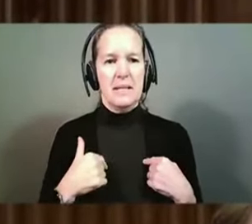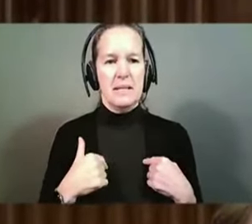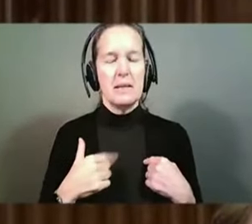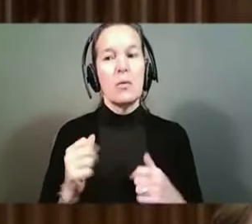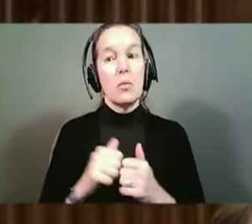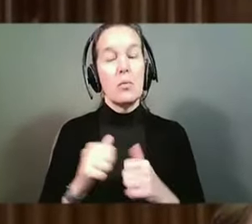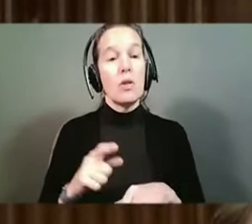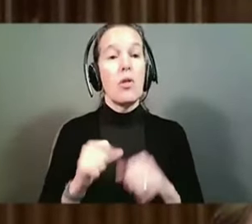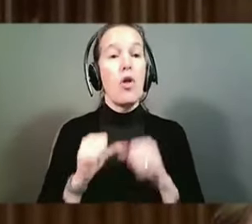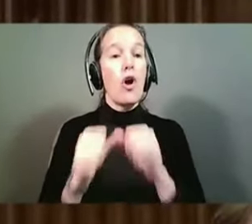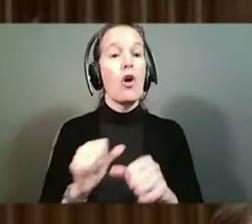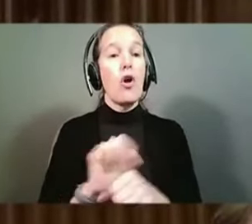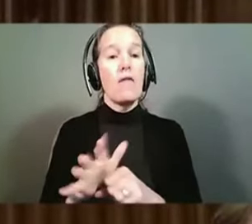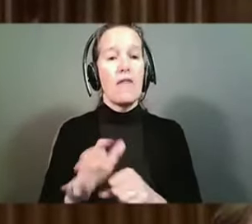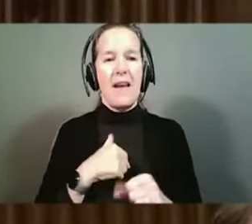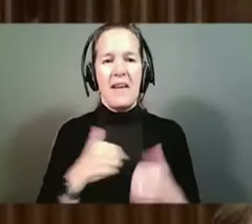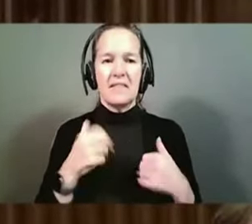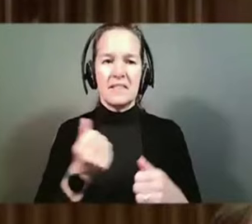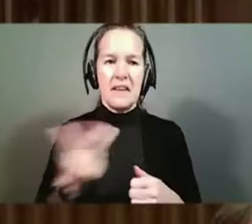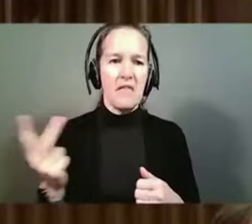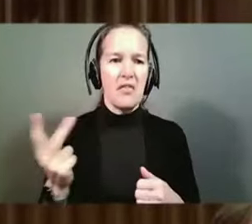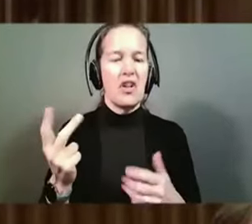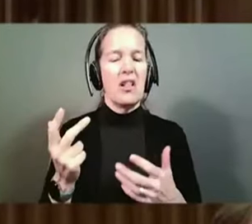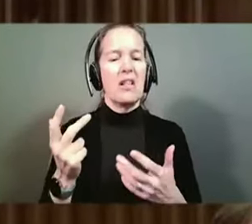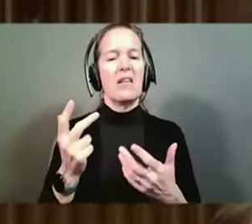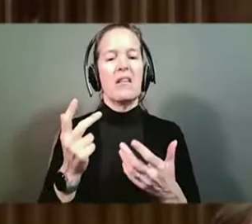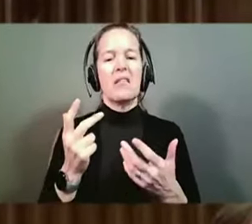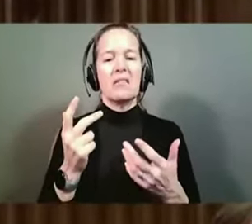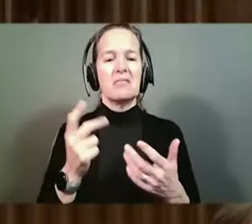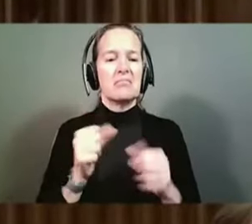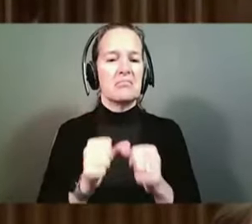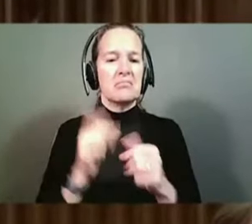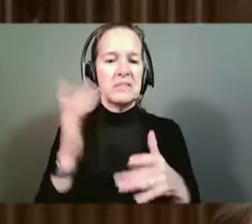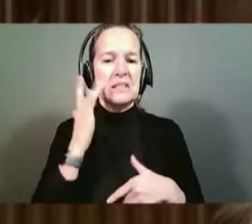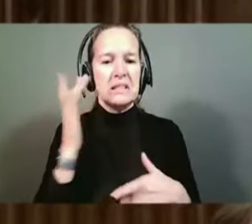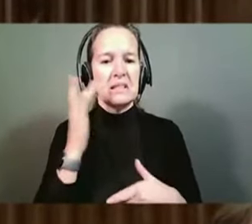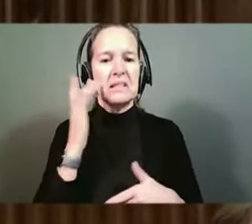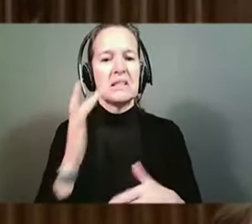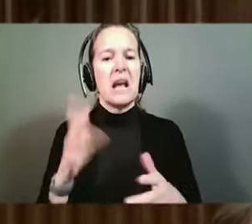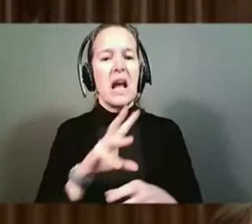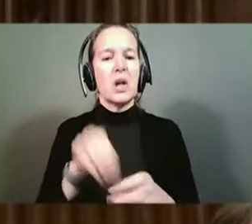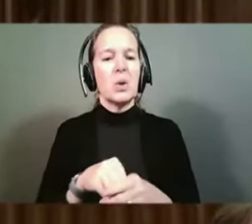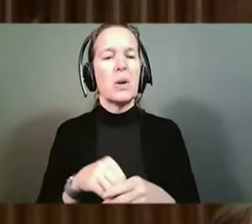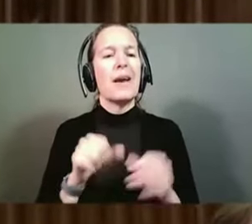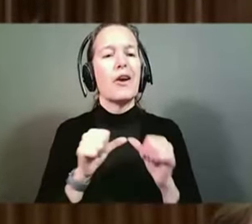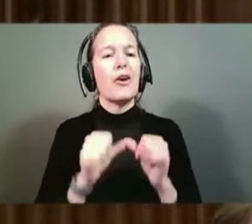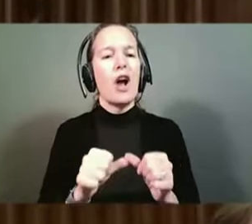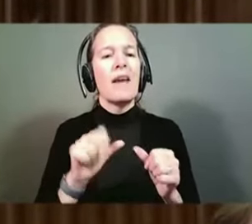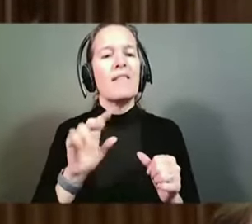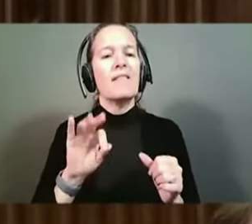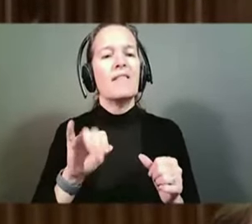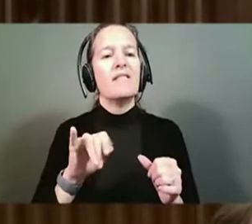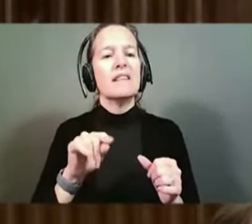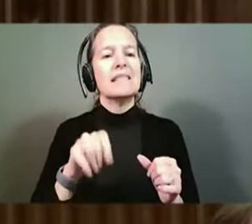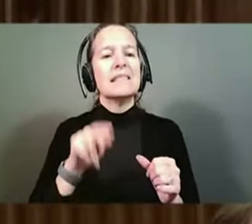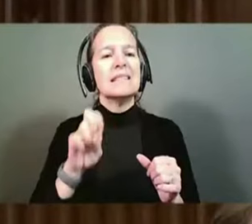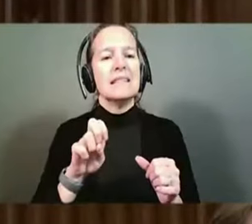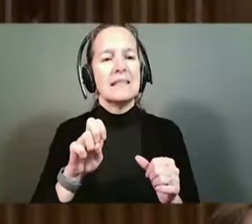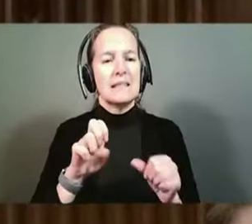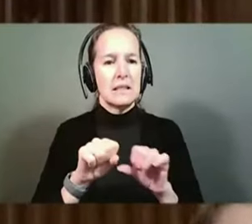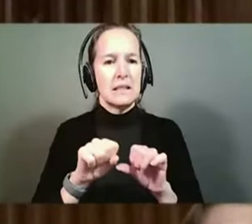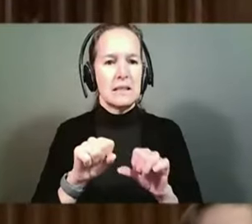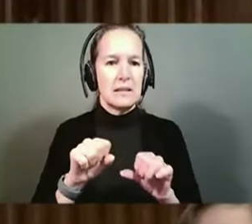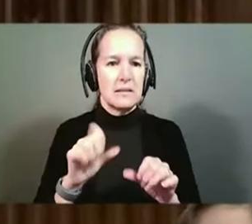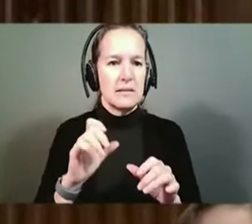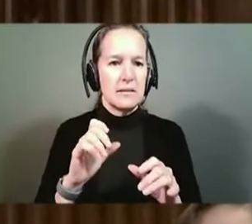several chronic diseases, including myalgic encephalomyelitis, also known as chronic fatigue syndrome, or ME/CFS. It's a